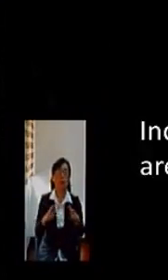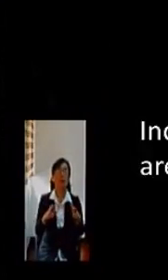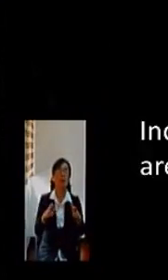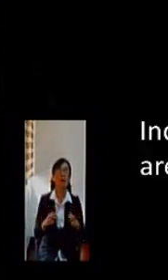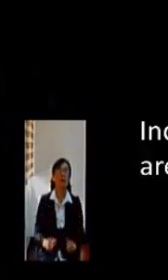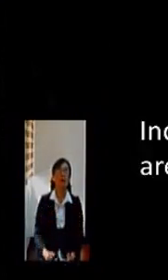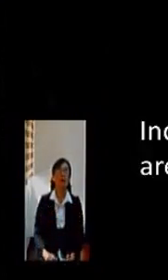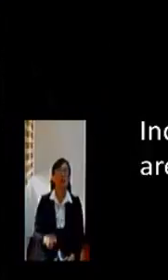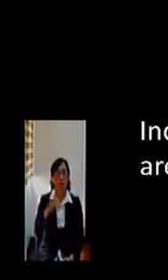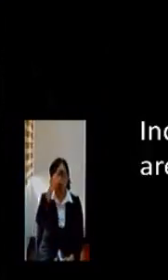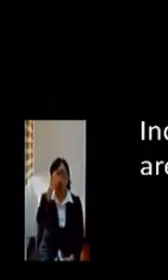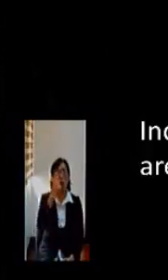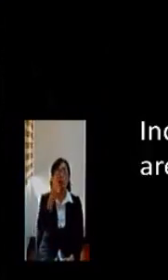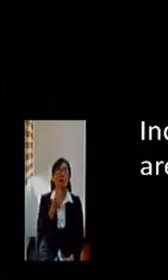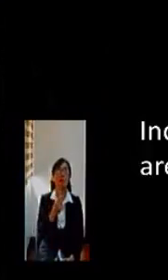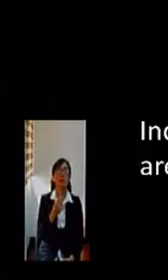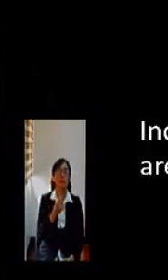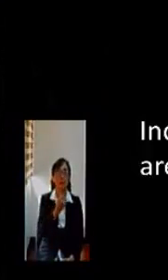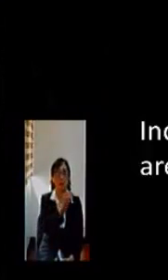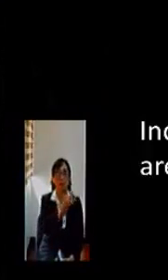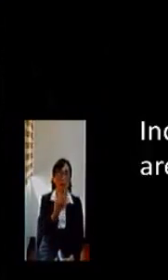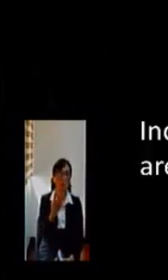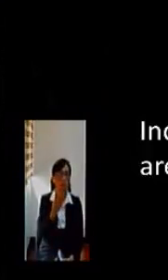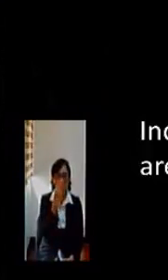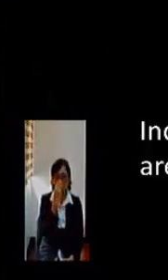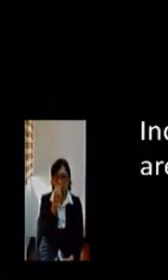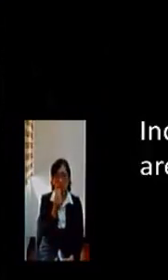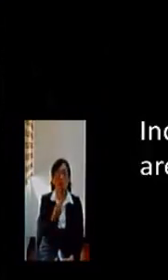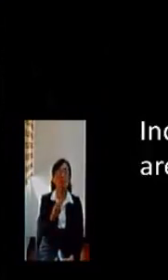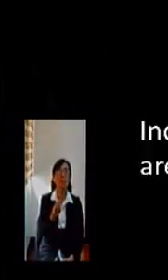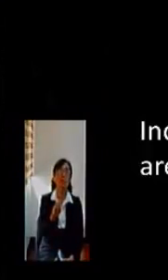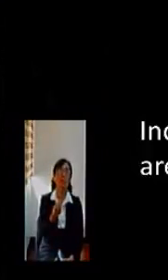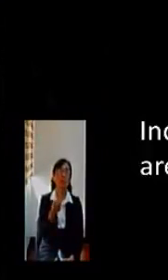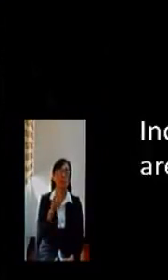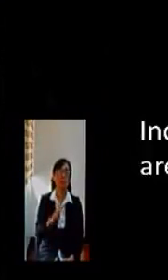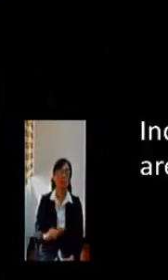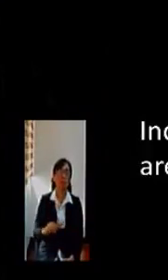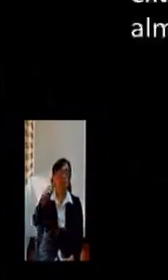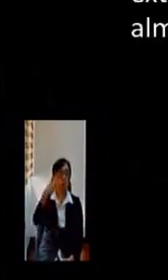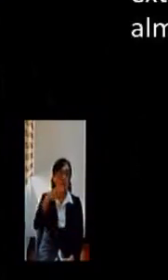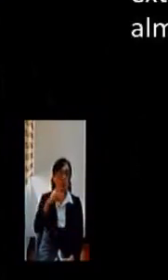We've only counted very, very few of these in Upper Marikina watershed.